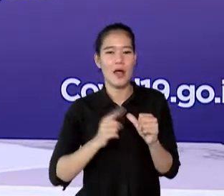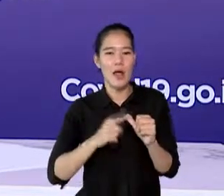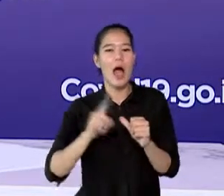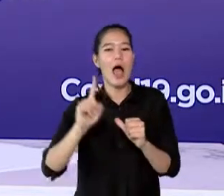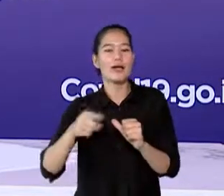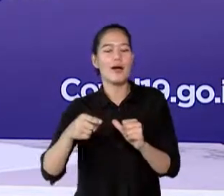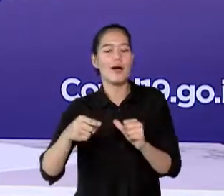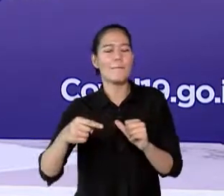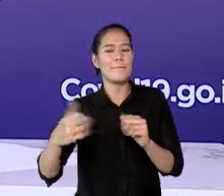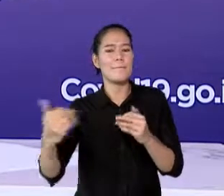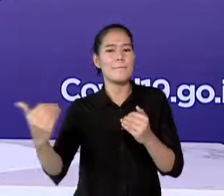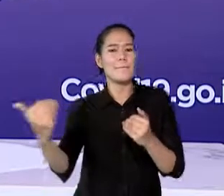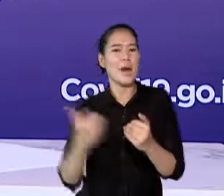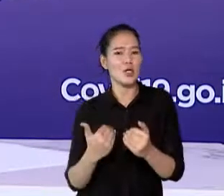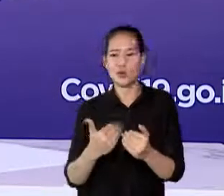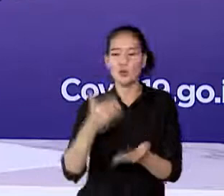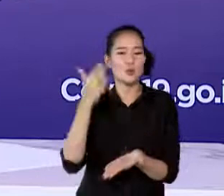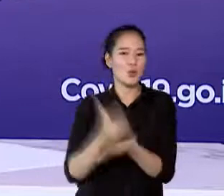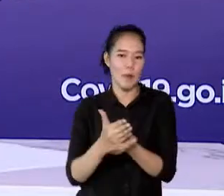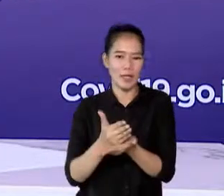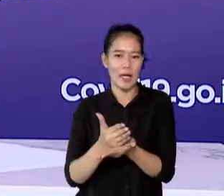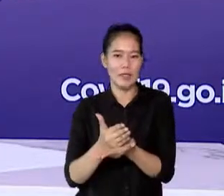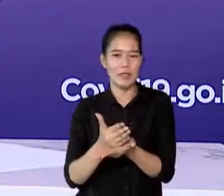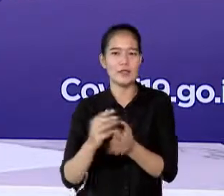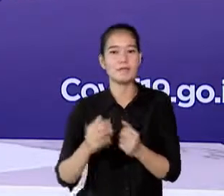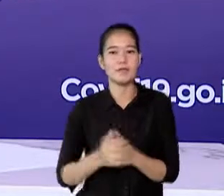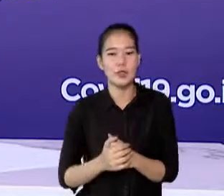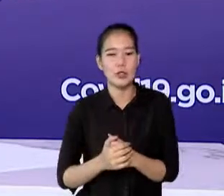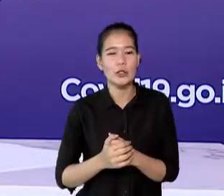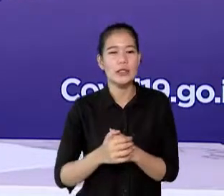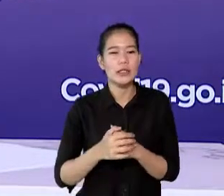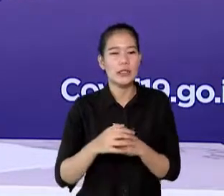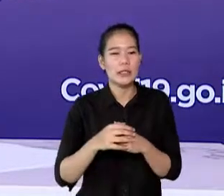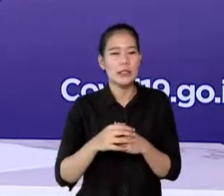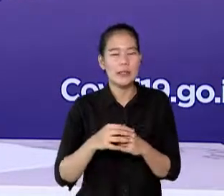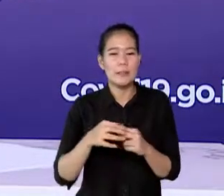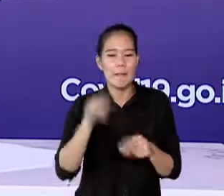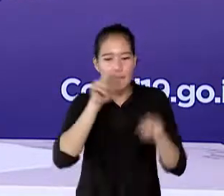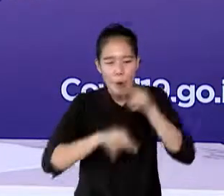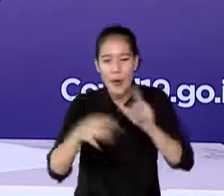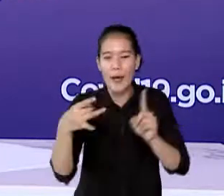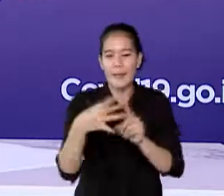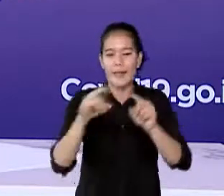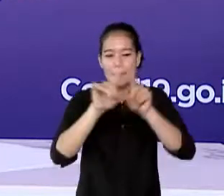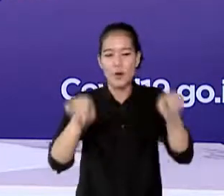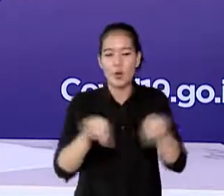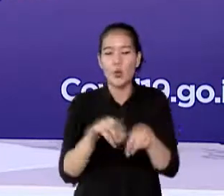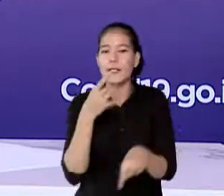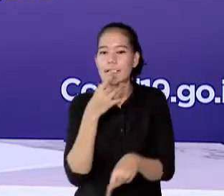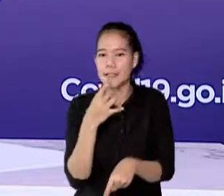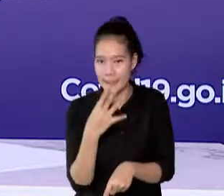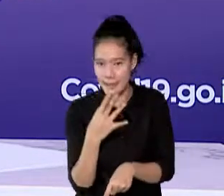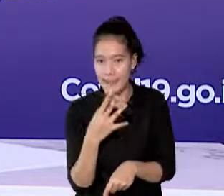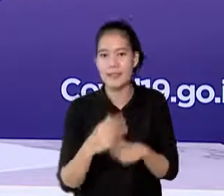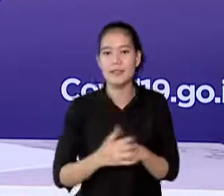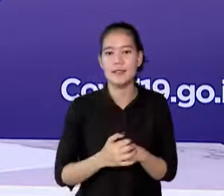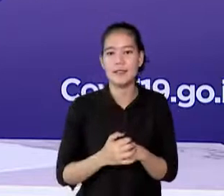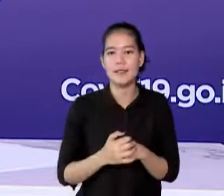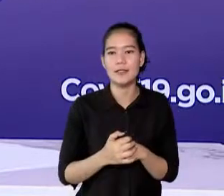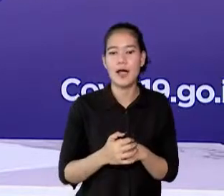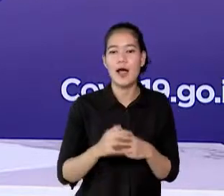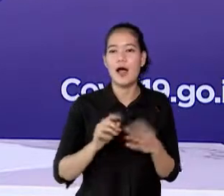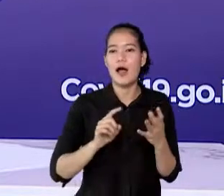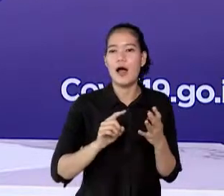entrants, and also screening travel prerequisites documents belonging to migrants, and also monitoring